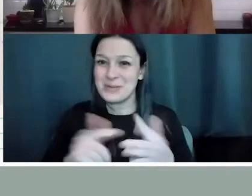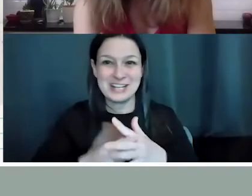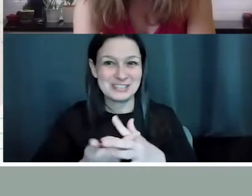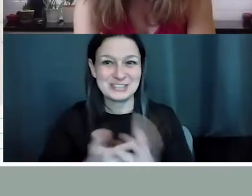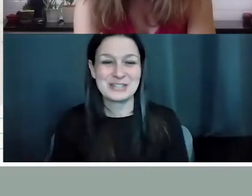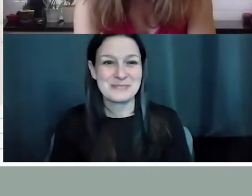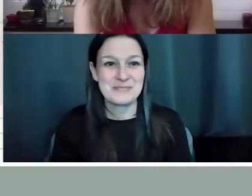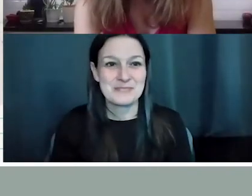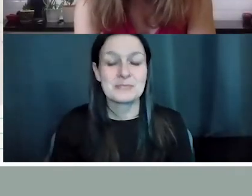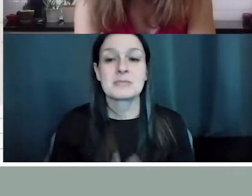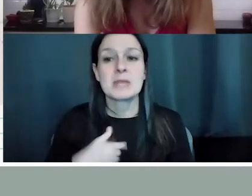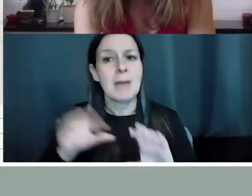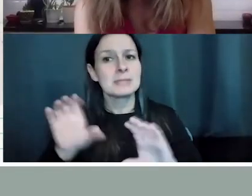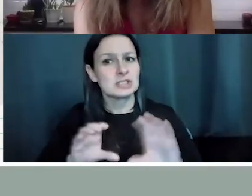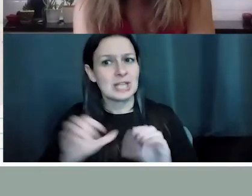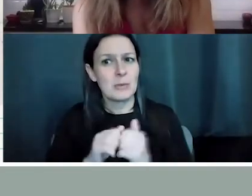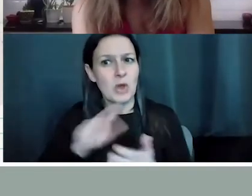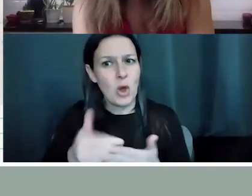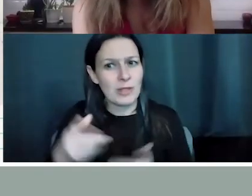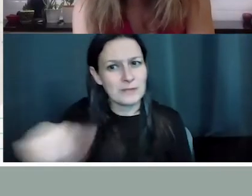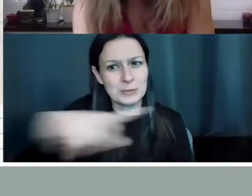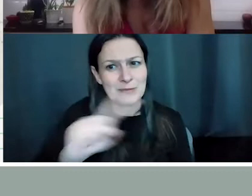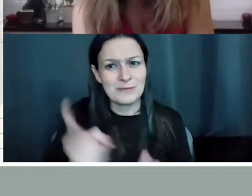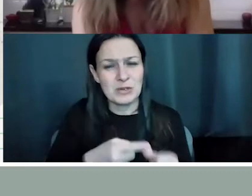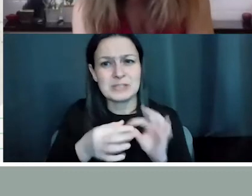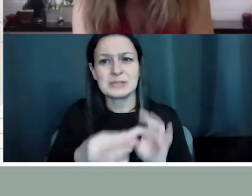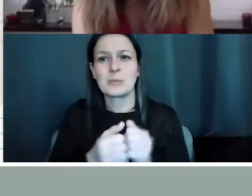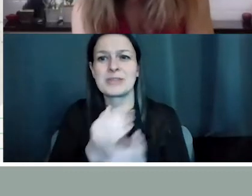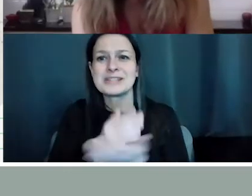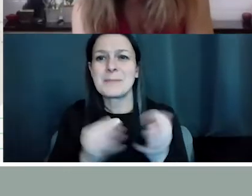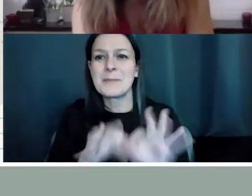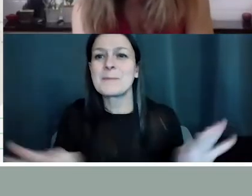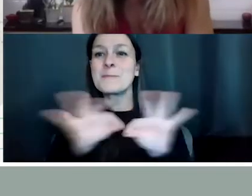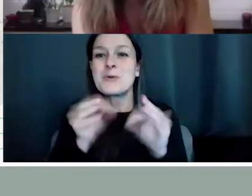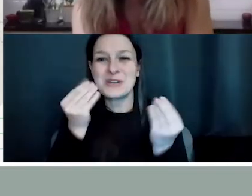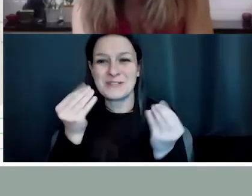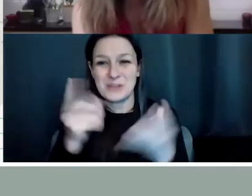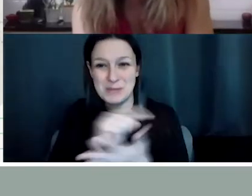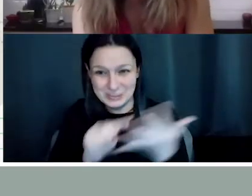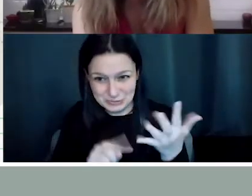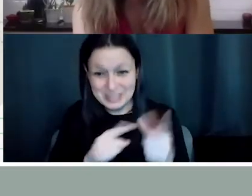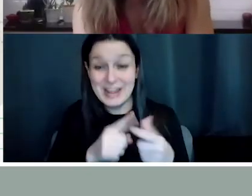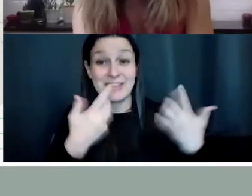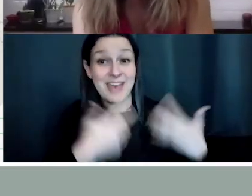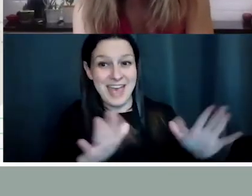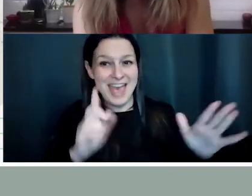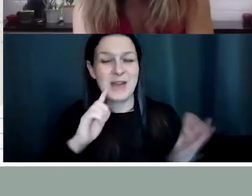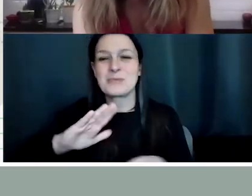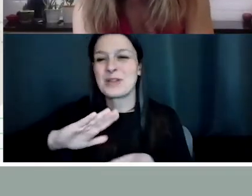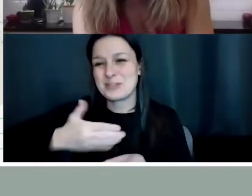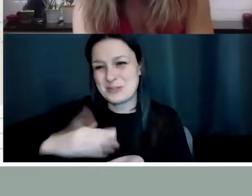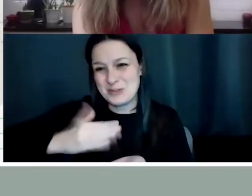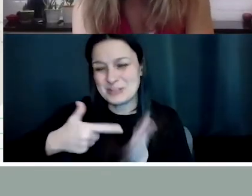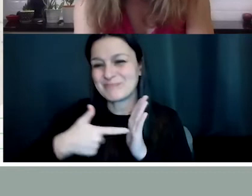So I'm going to chat with all of you first about some important information, and then we're going to go into this fun